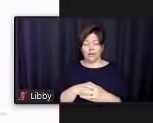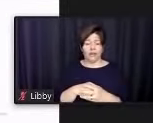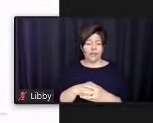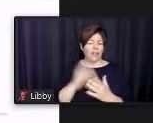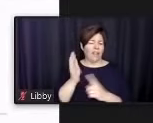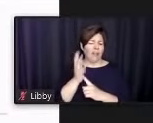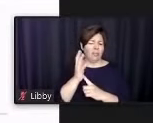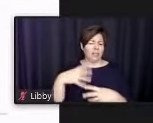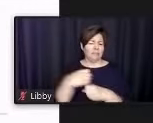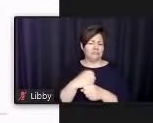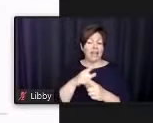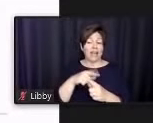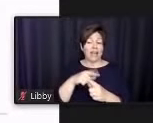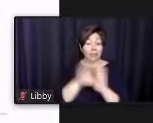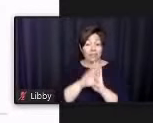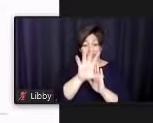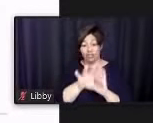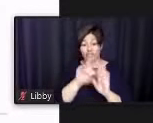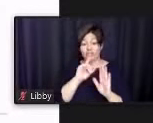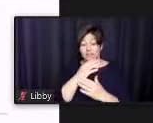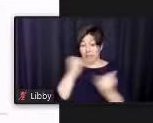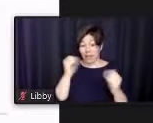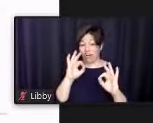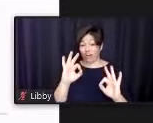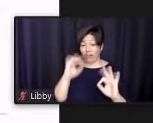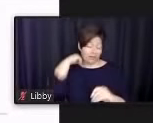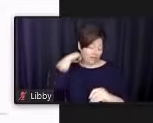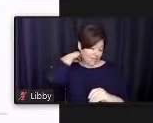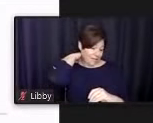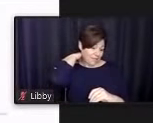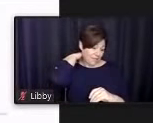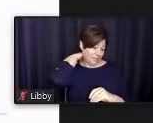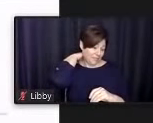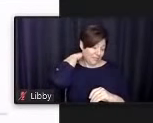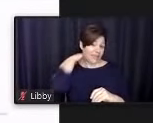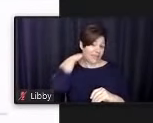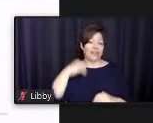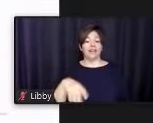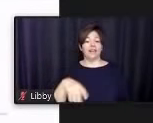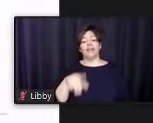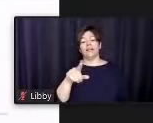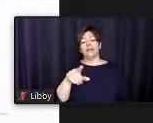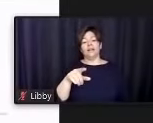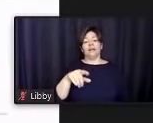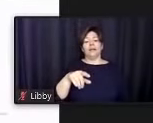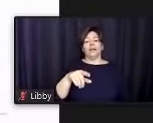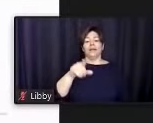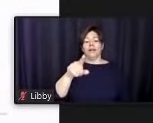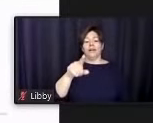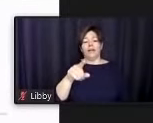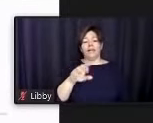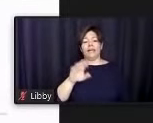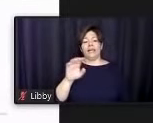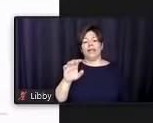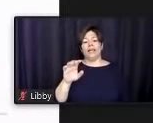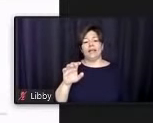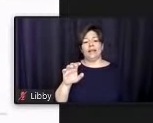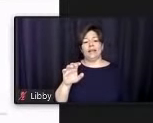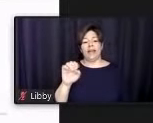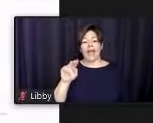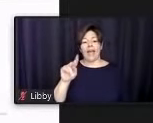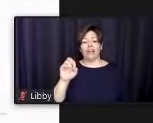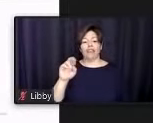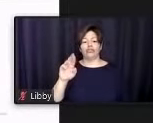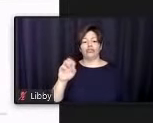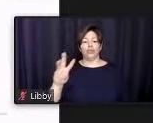I've got pictures. So it's even better. So, but talk about this. The NDRF Supreme Court case. Just to remind you,